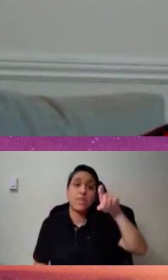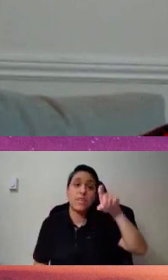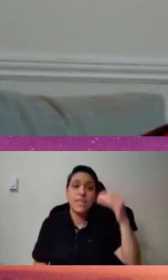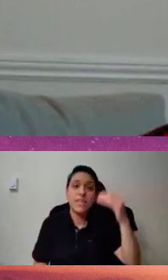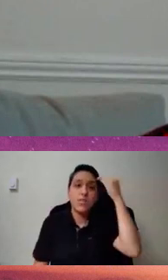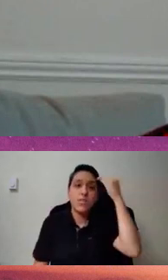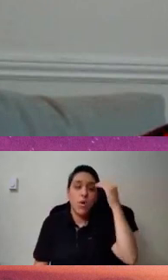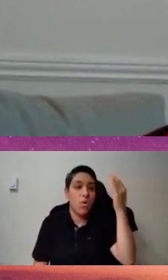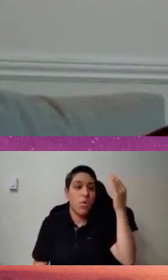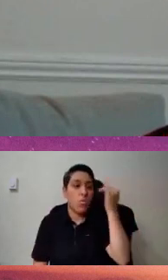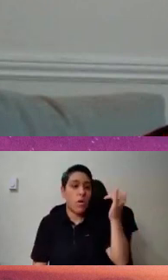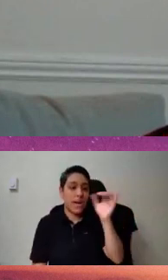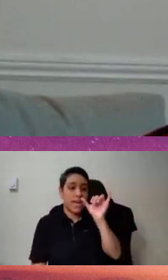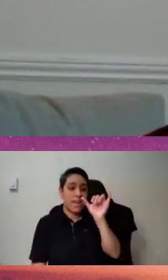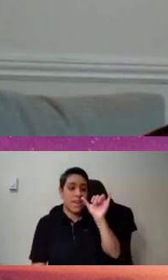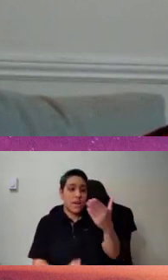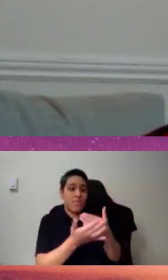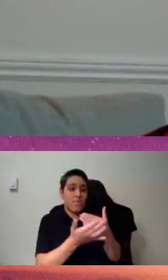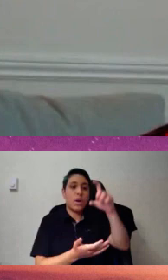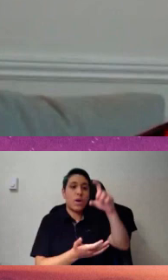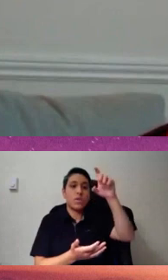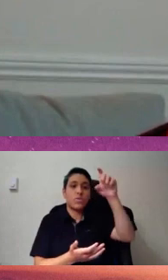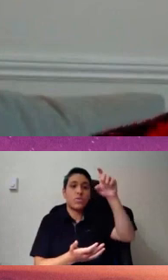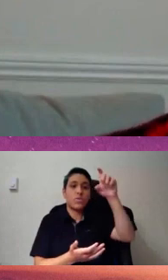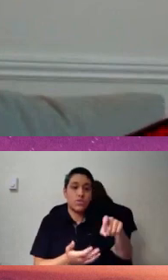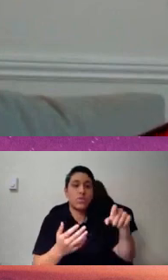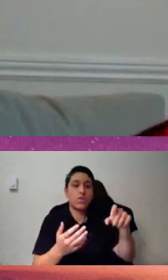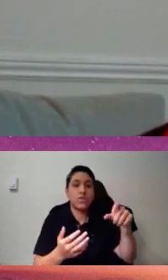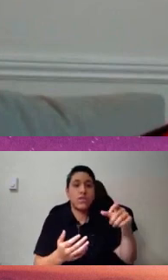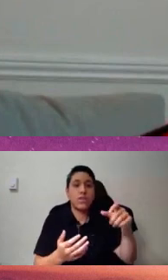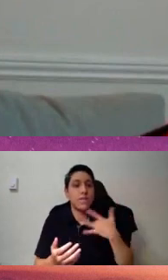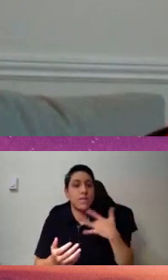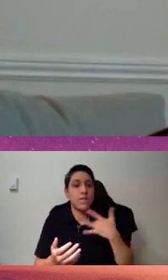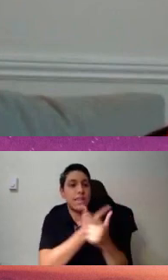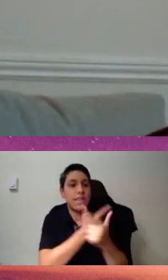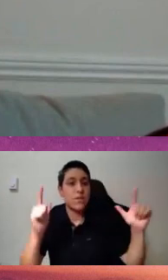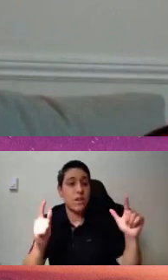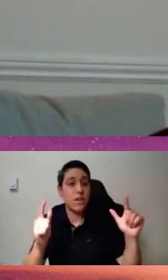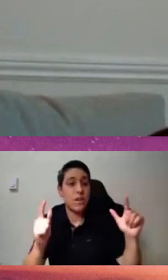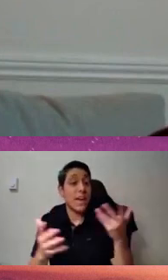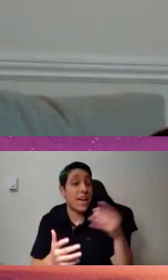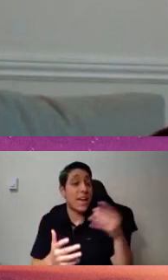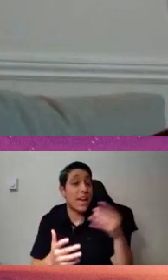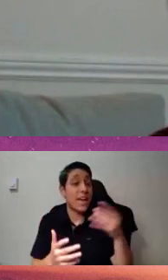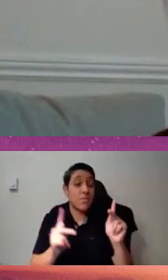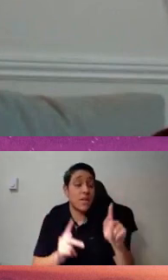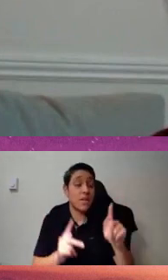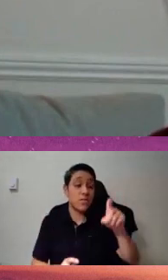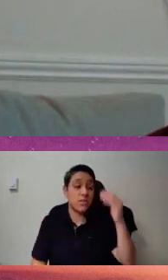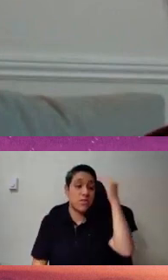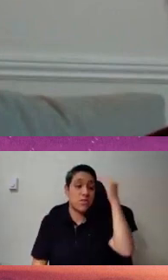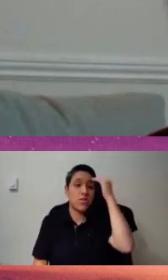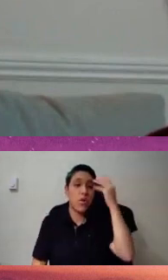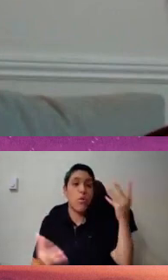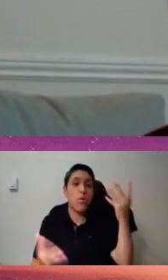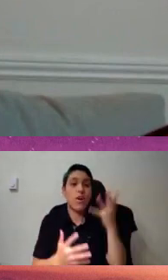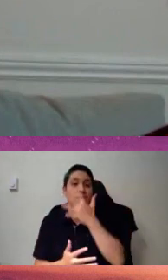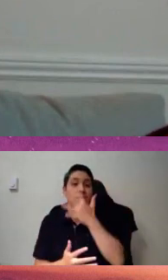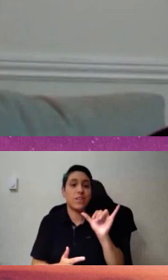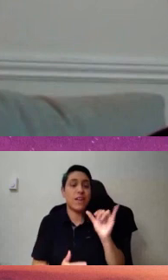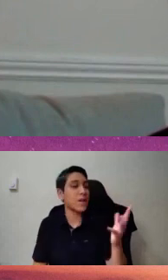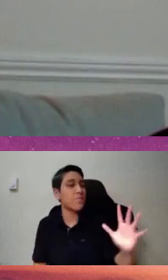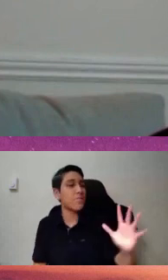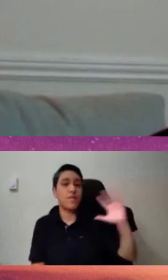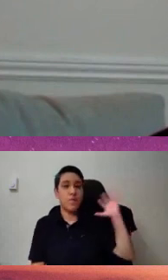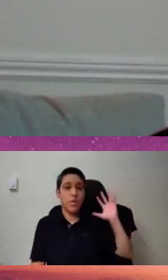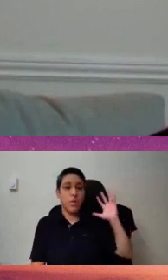be liberated and what it looks like before, what it looked like before the notion that it needed to be liberated from